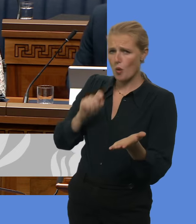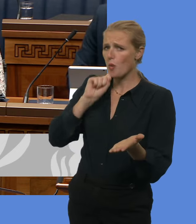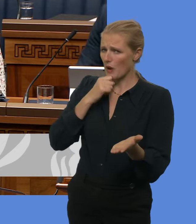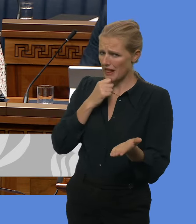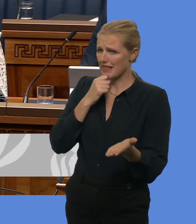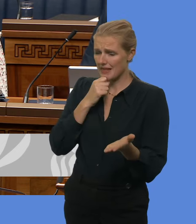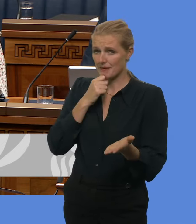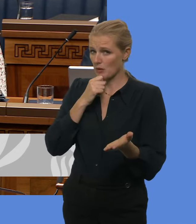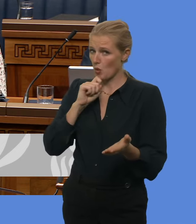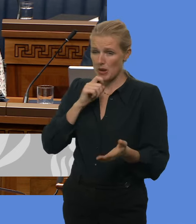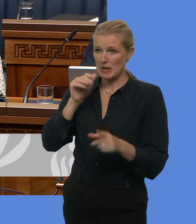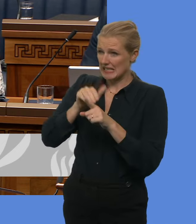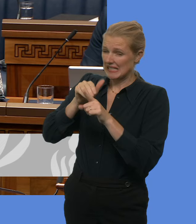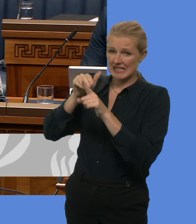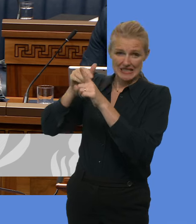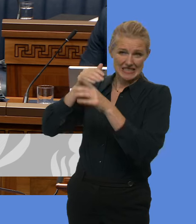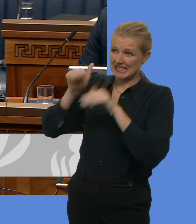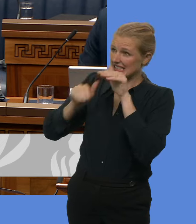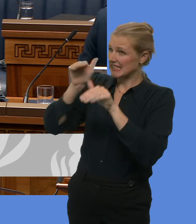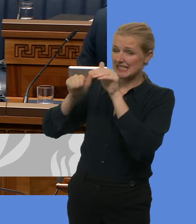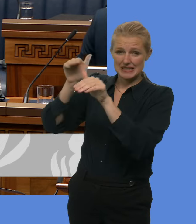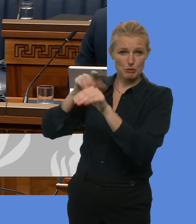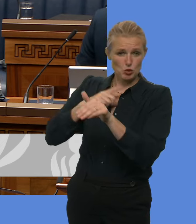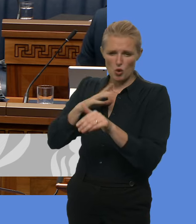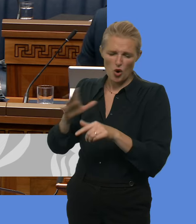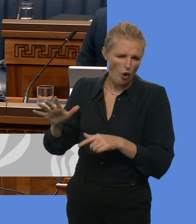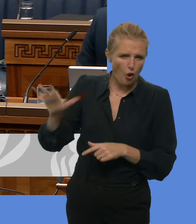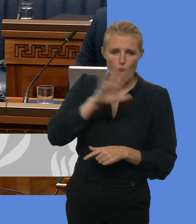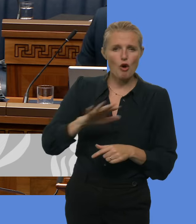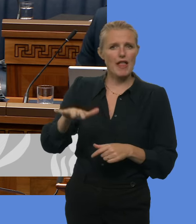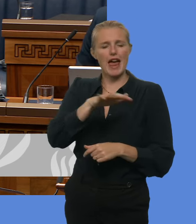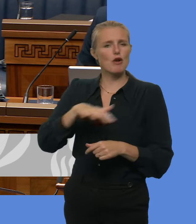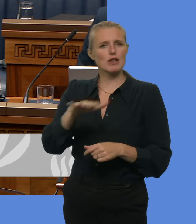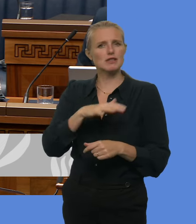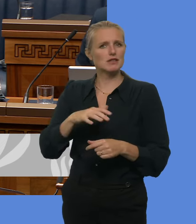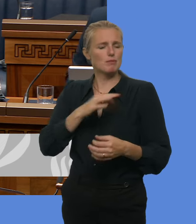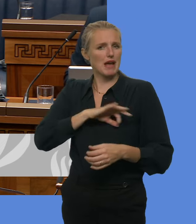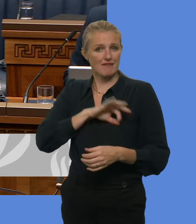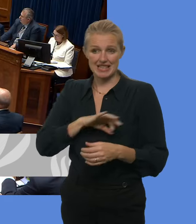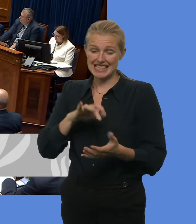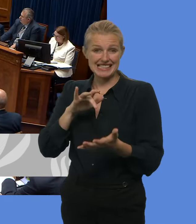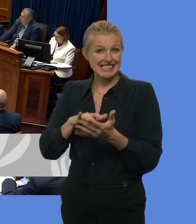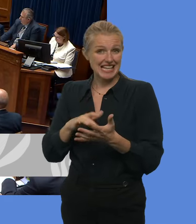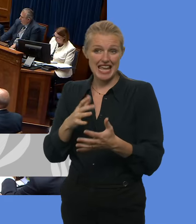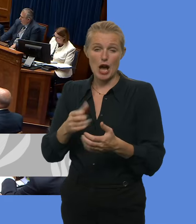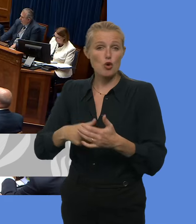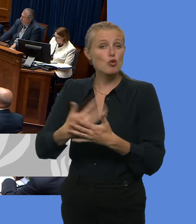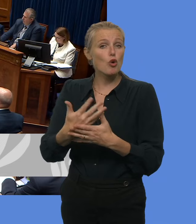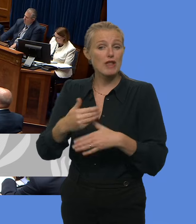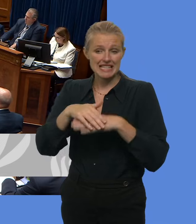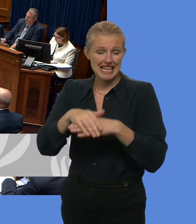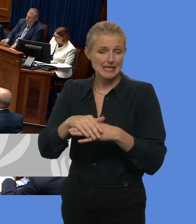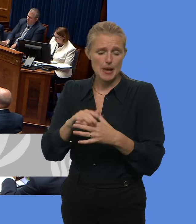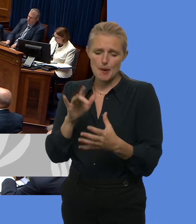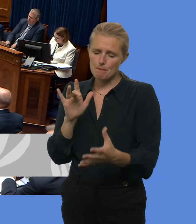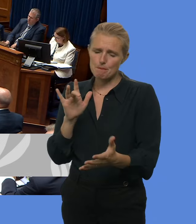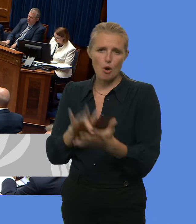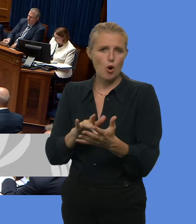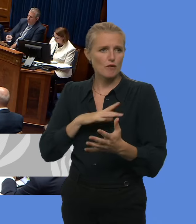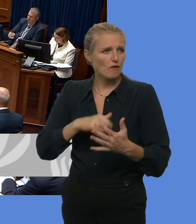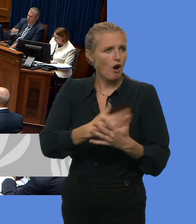to raise this at the highest possible level. We want all areas to benefit, and these city and growth deals are essential to that. Mr